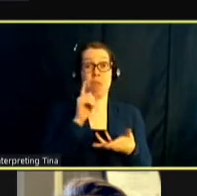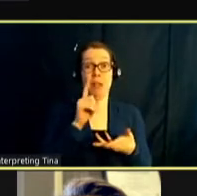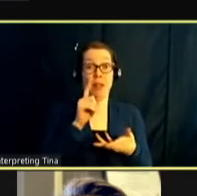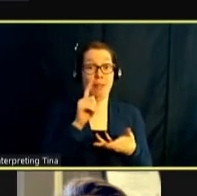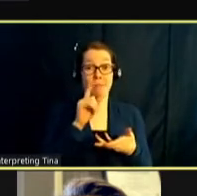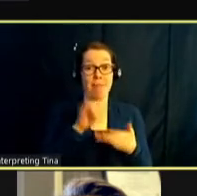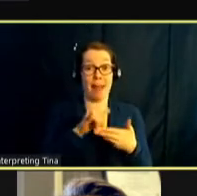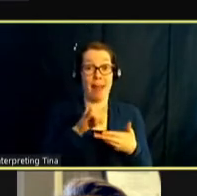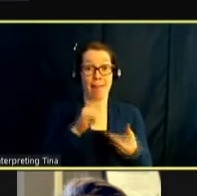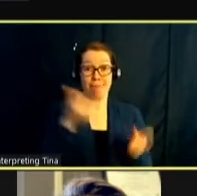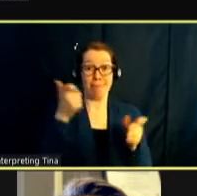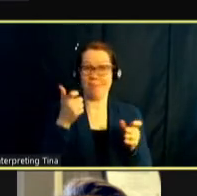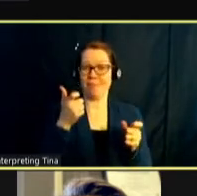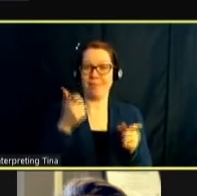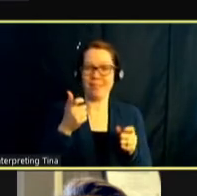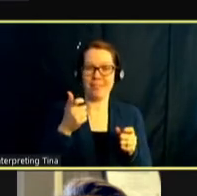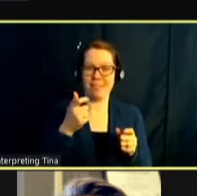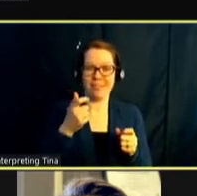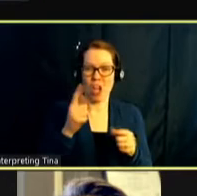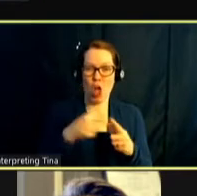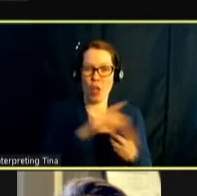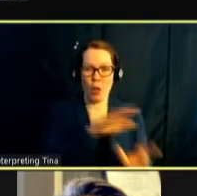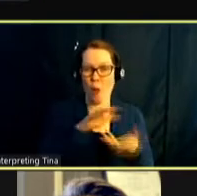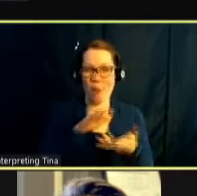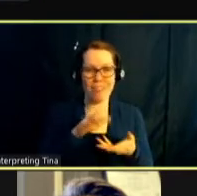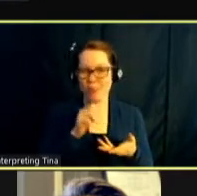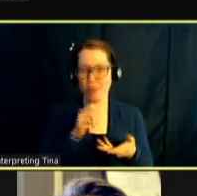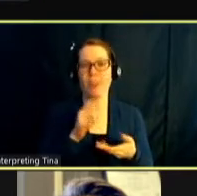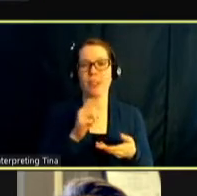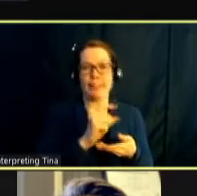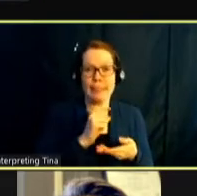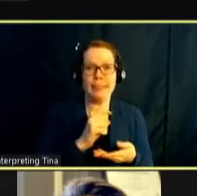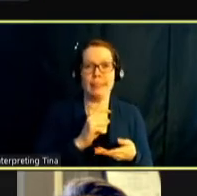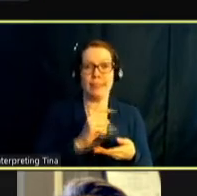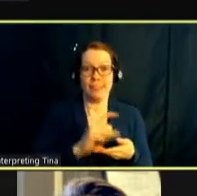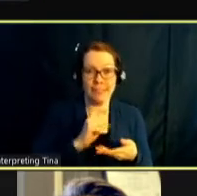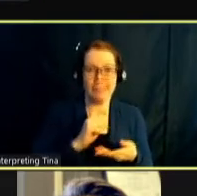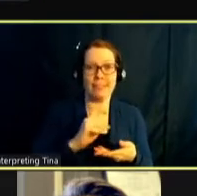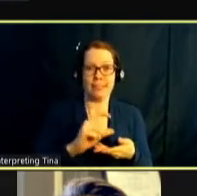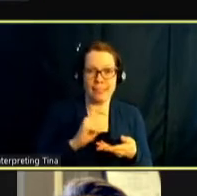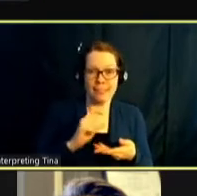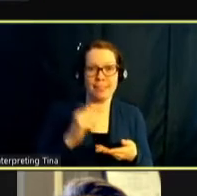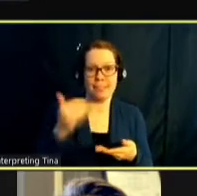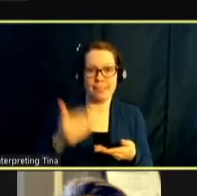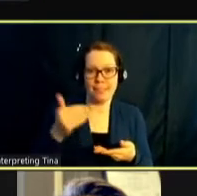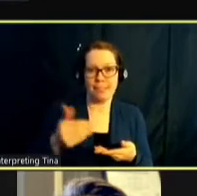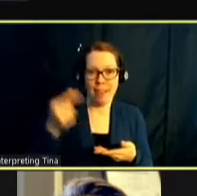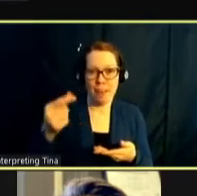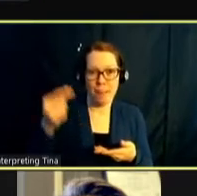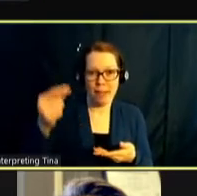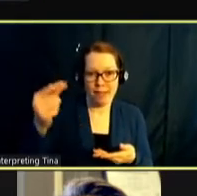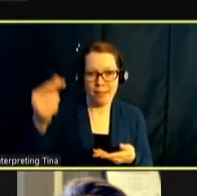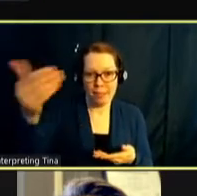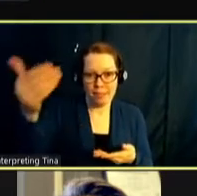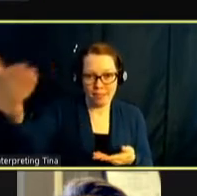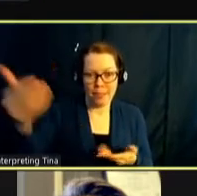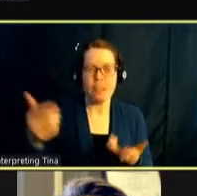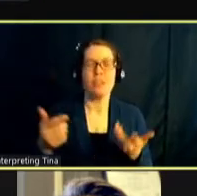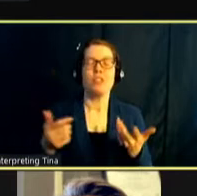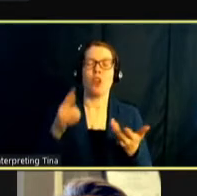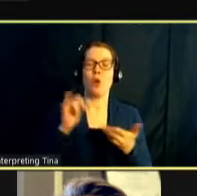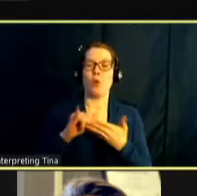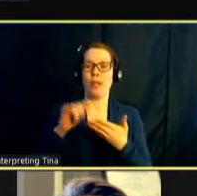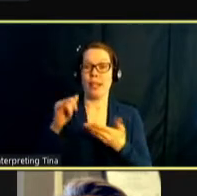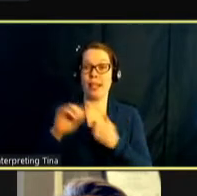get that. We're not going to get that in one full swoop. So where do you fall in? And that, again, is really dictated by Columbus